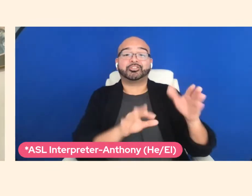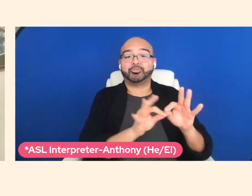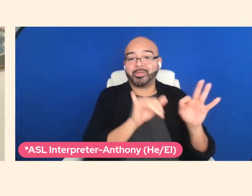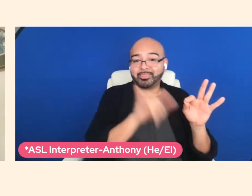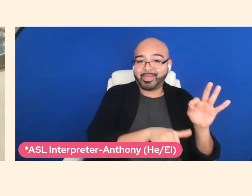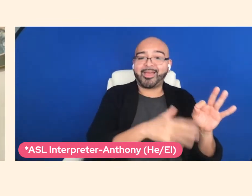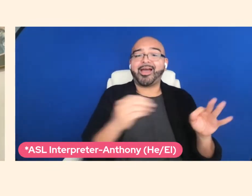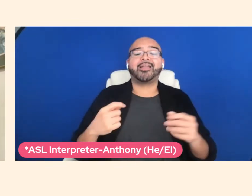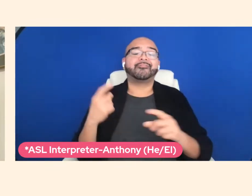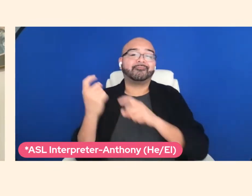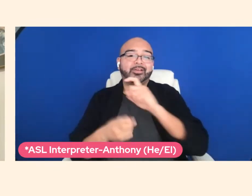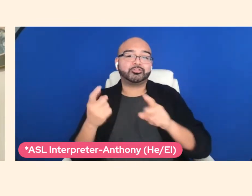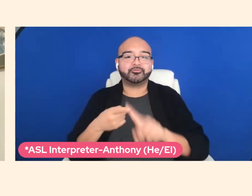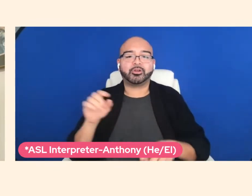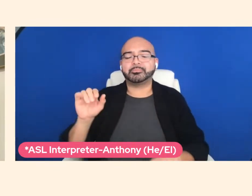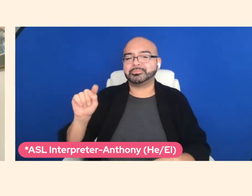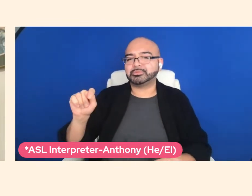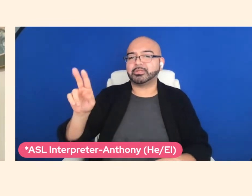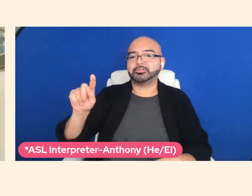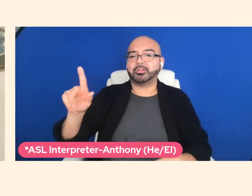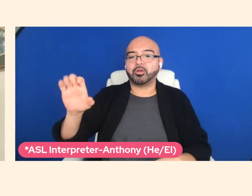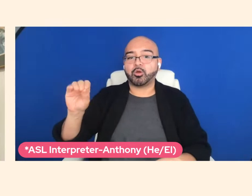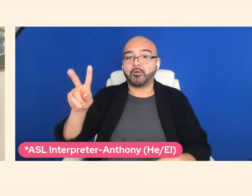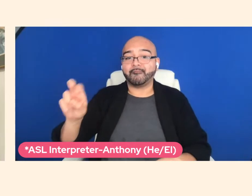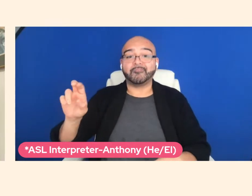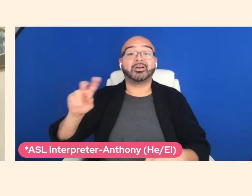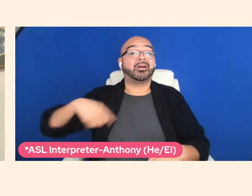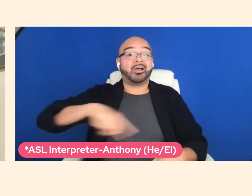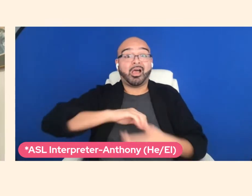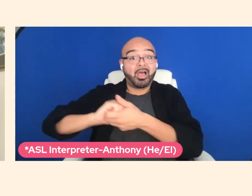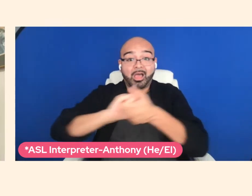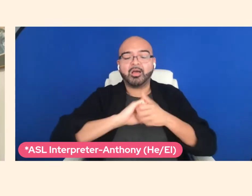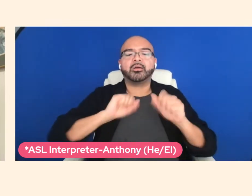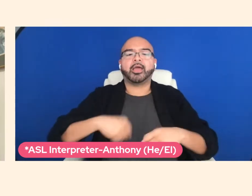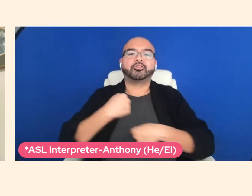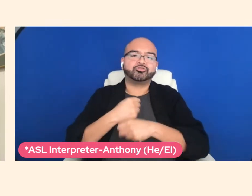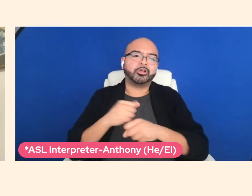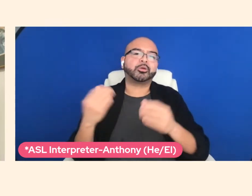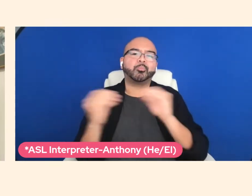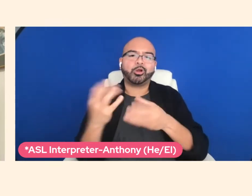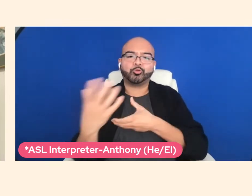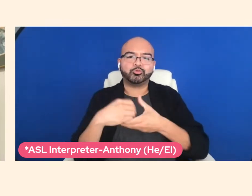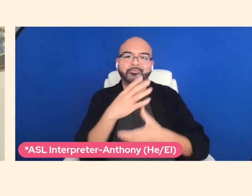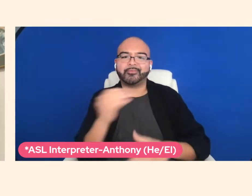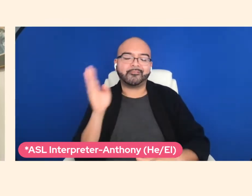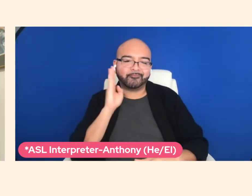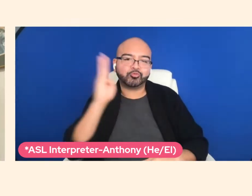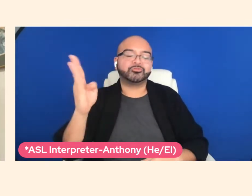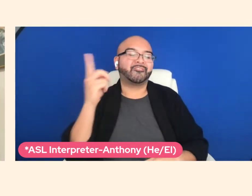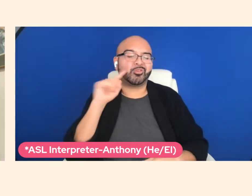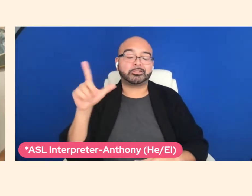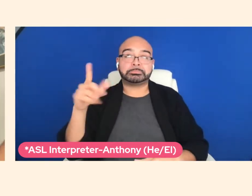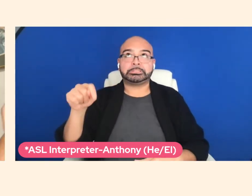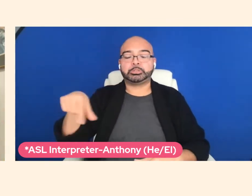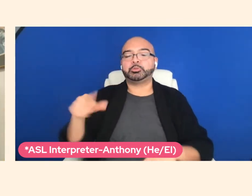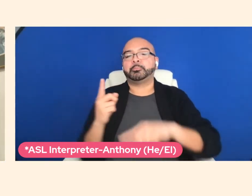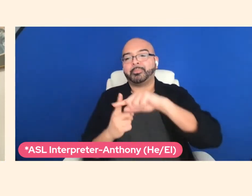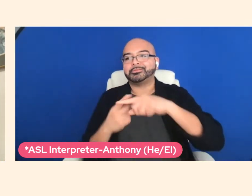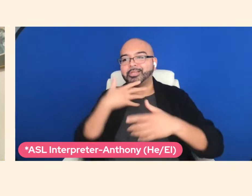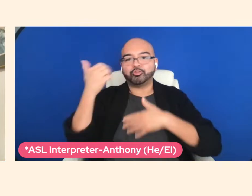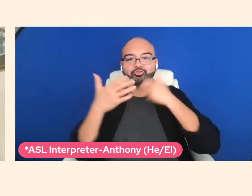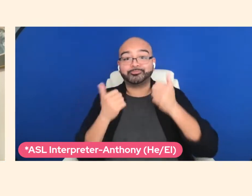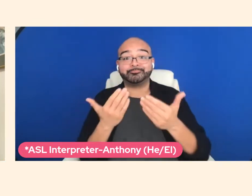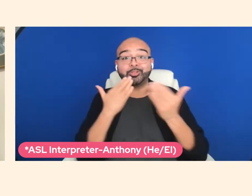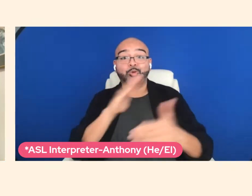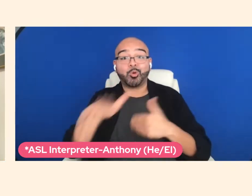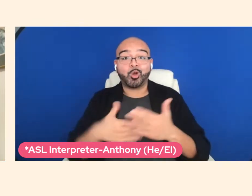Co., we can continue to construct a more inclusive and affirming future for LGBTQ plus elders. Thank you all, and we look forward to